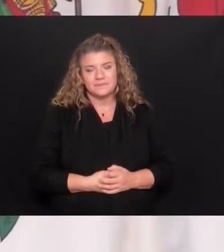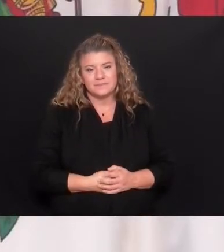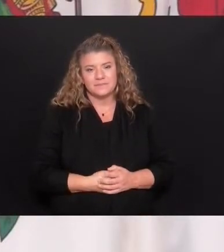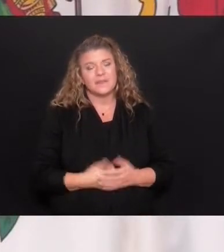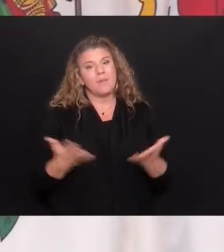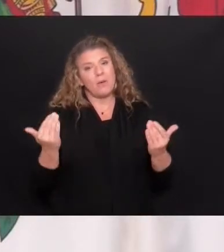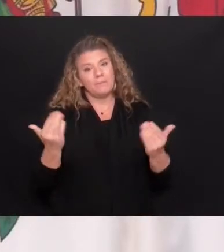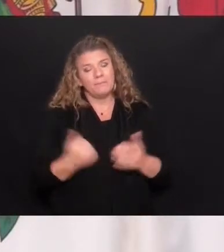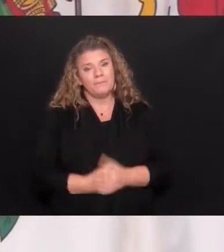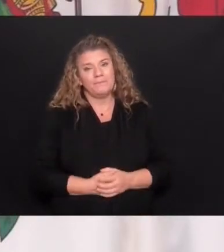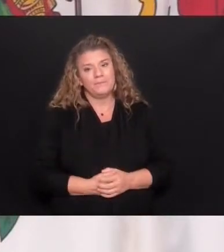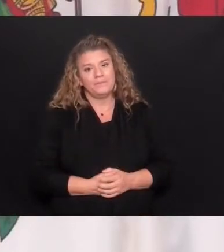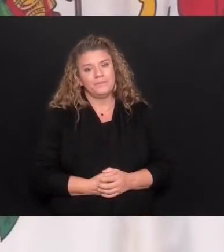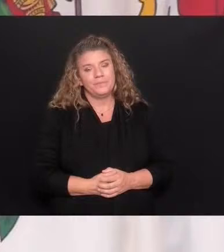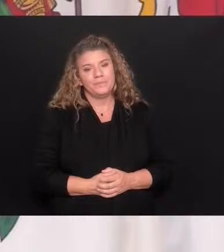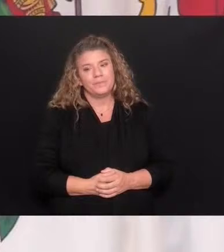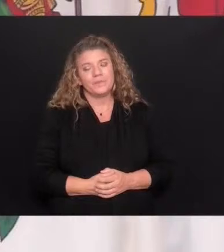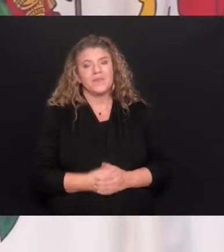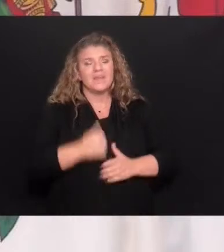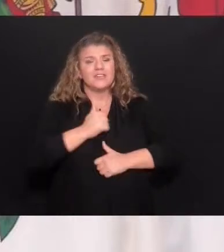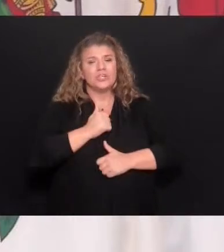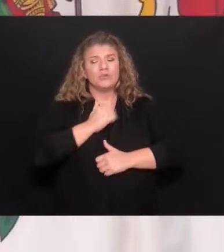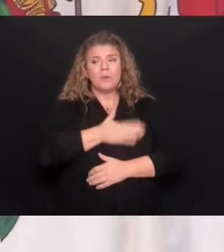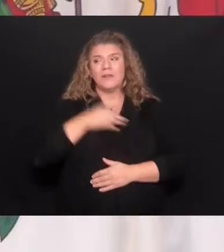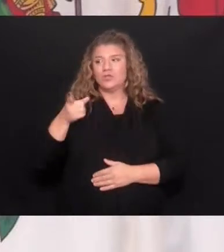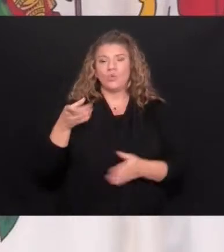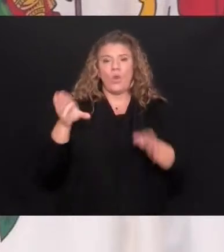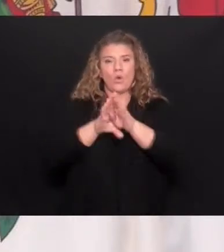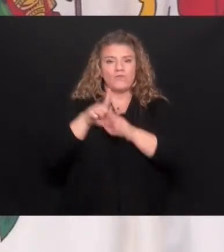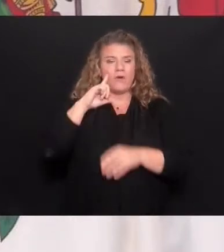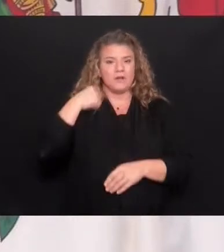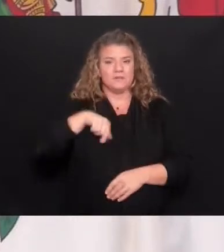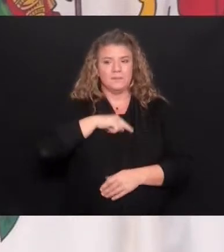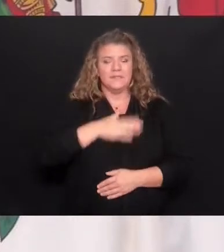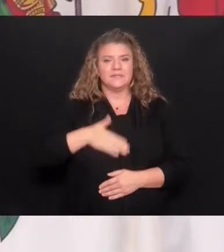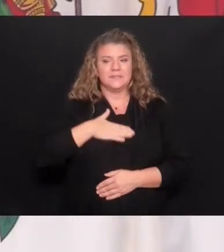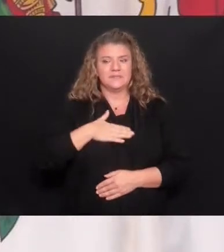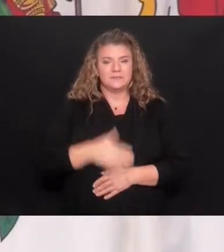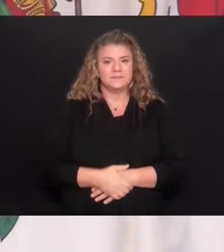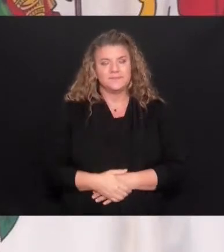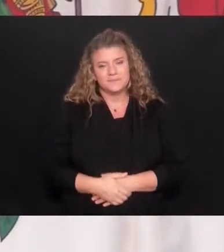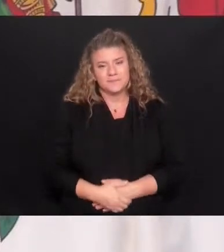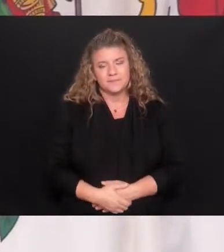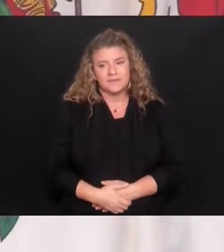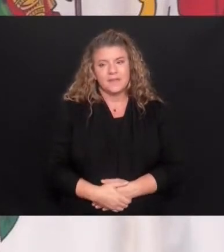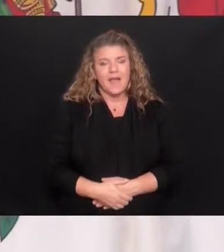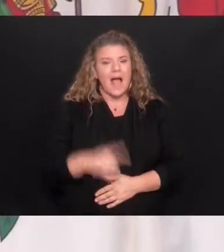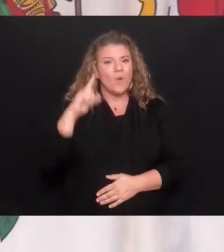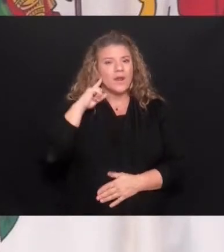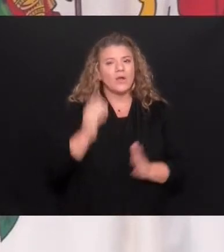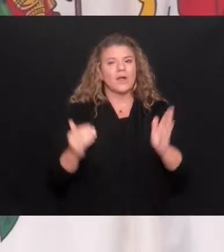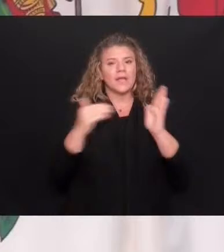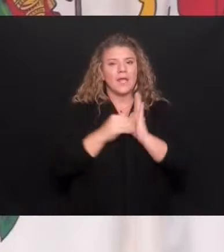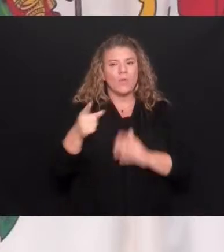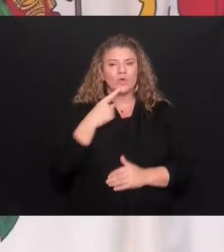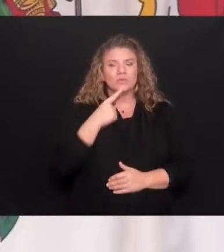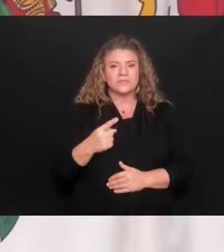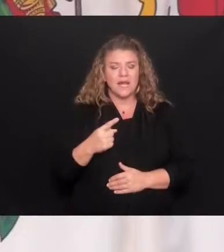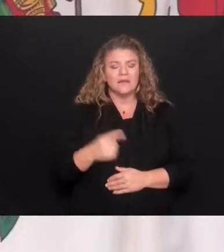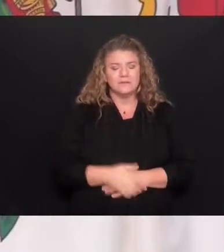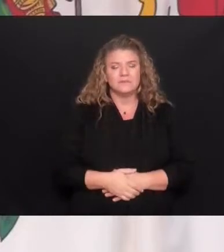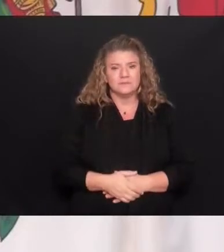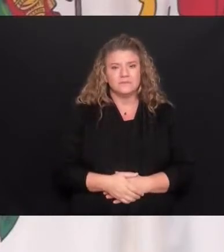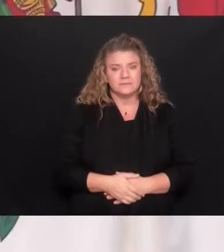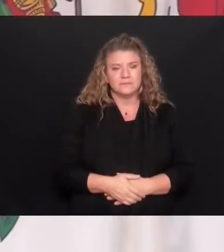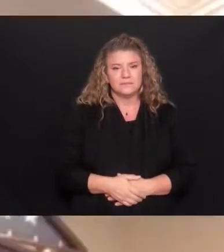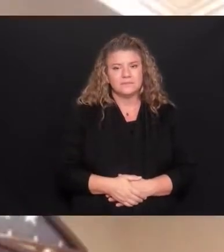Now, come on. General, please, you close for us with what you said earlier, because I'd love to hear it again, because I may miss